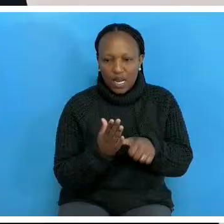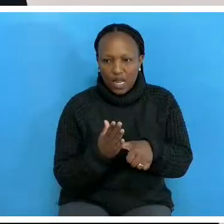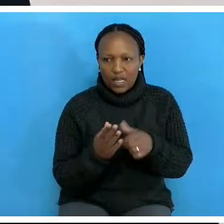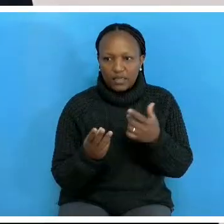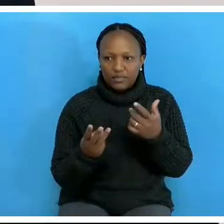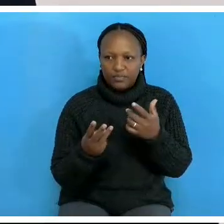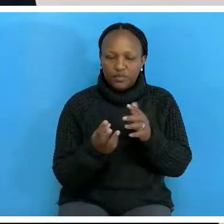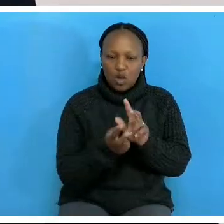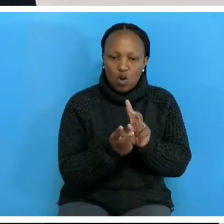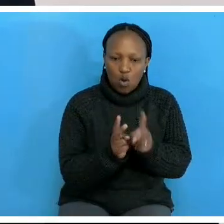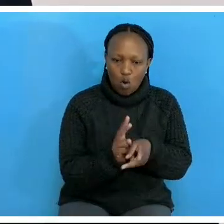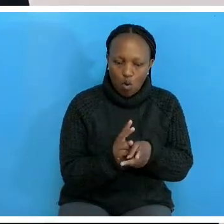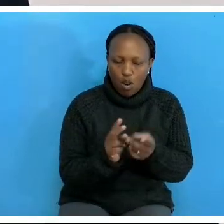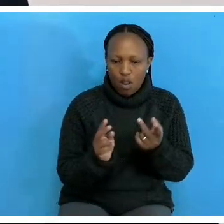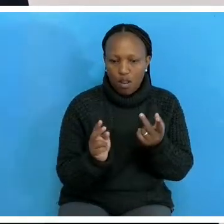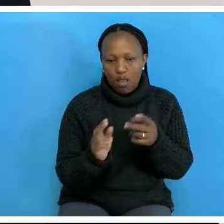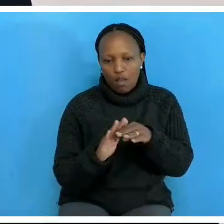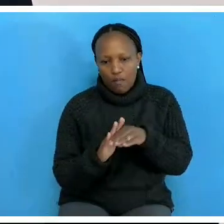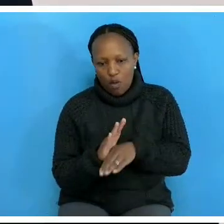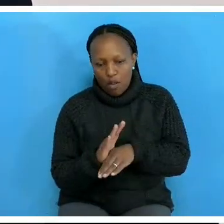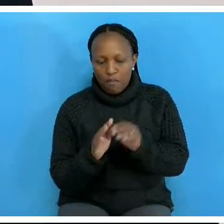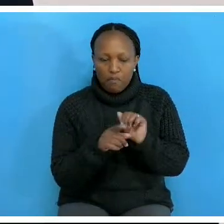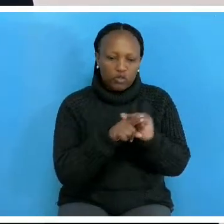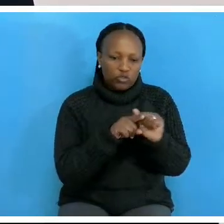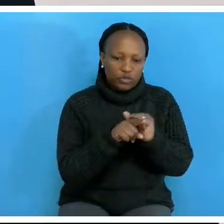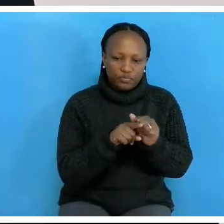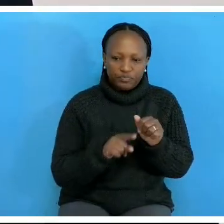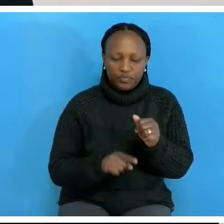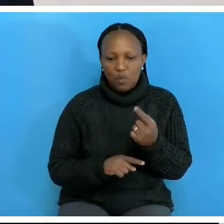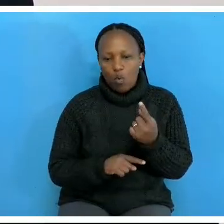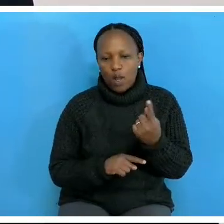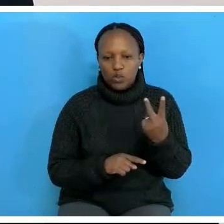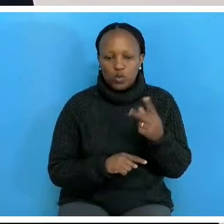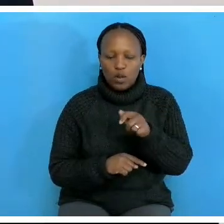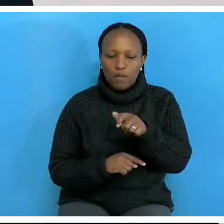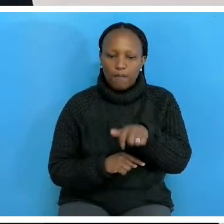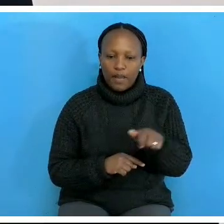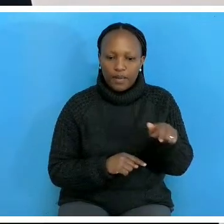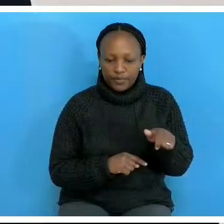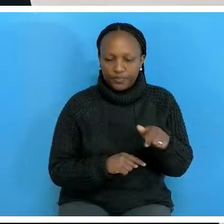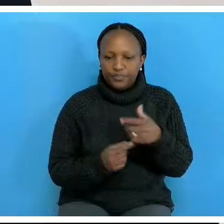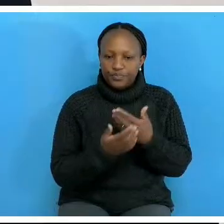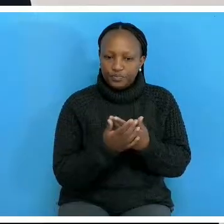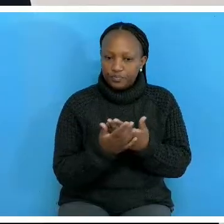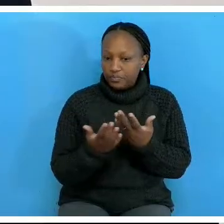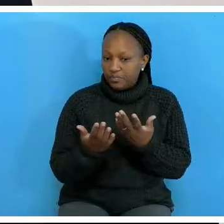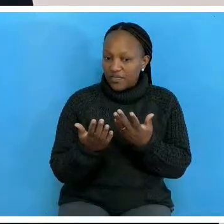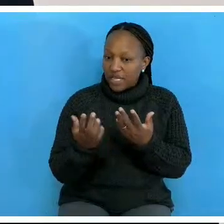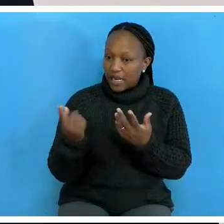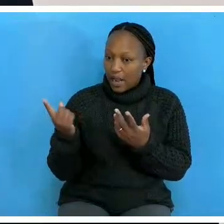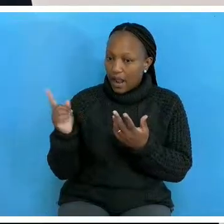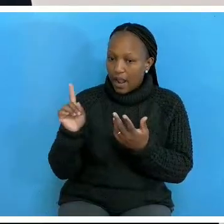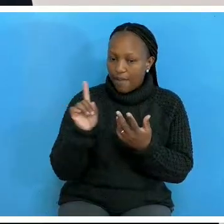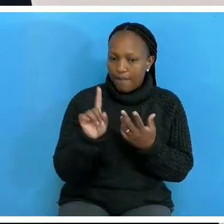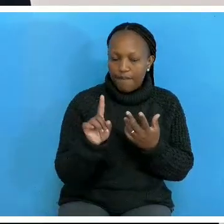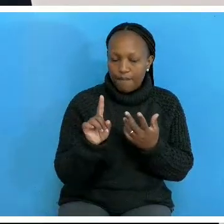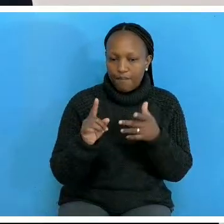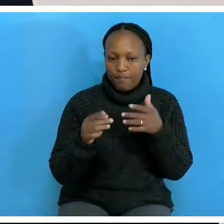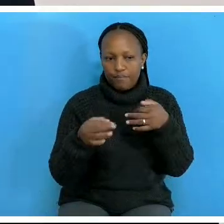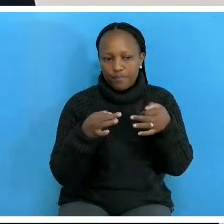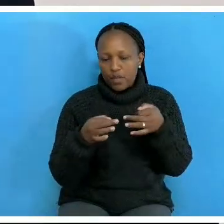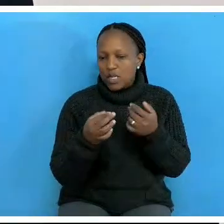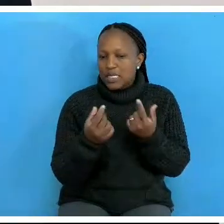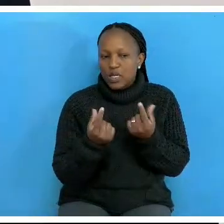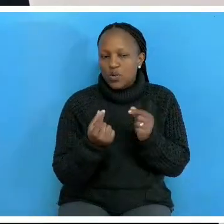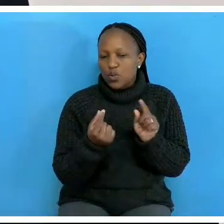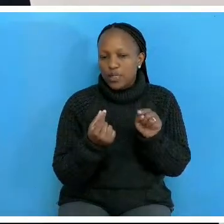loan programs and training programs. If 1 or 2 persons from those entities can just come explain what they're doing,